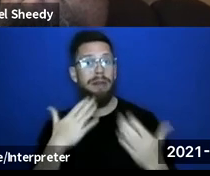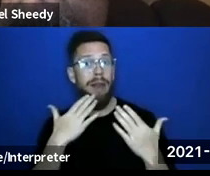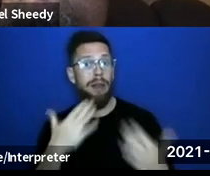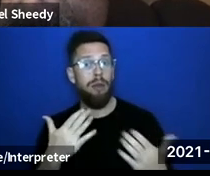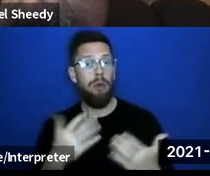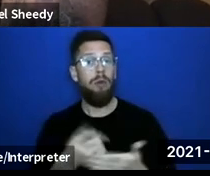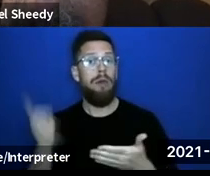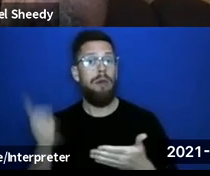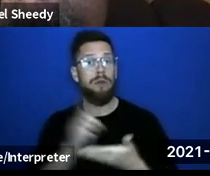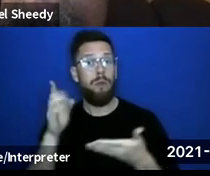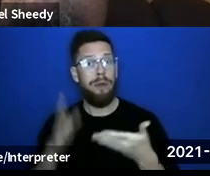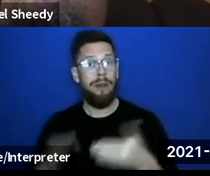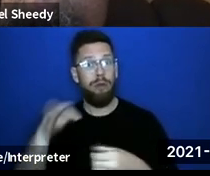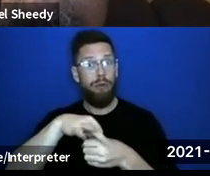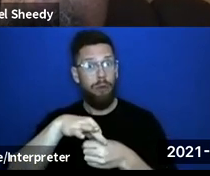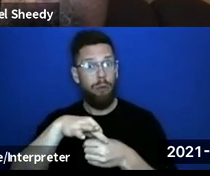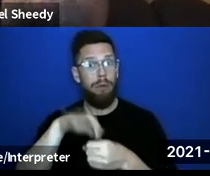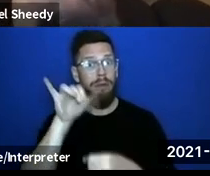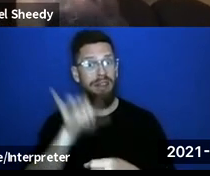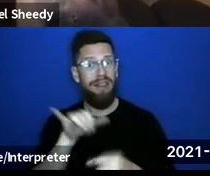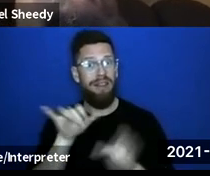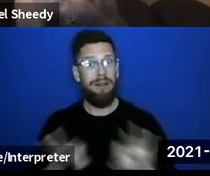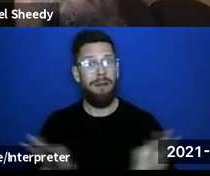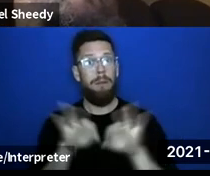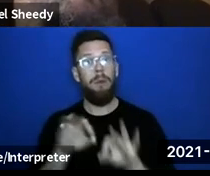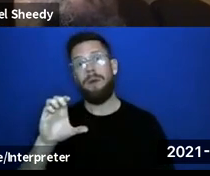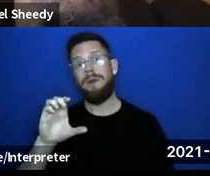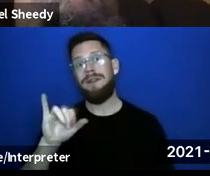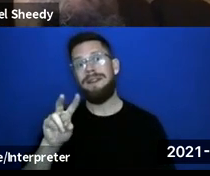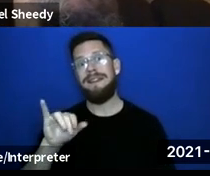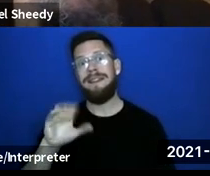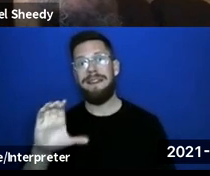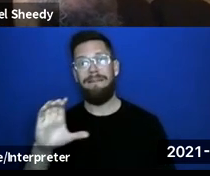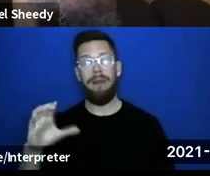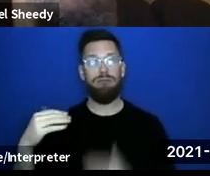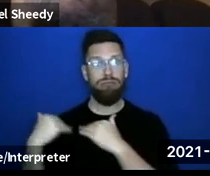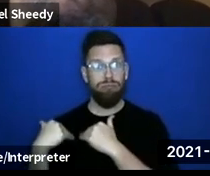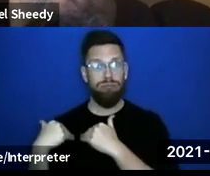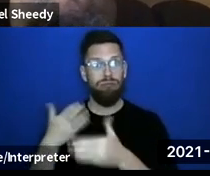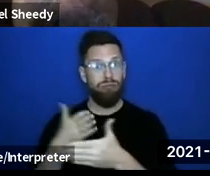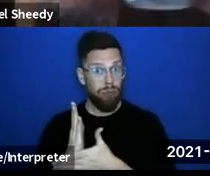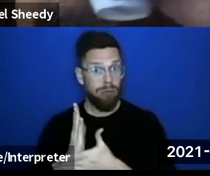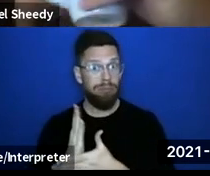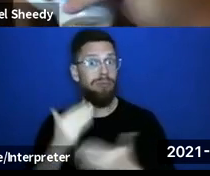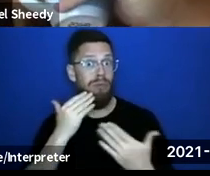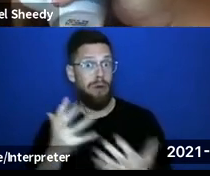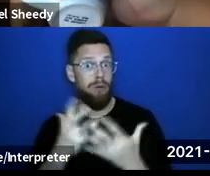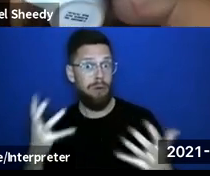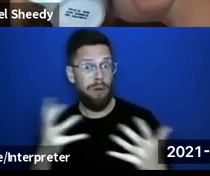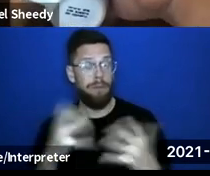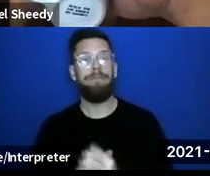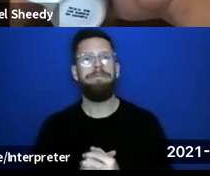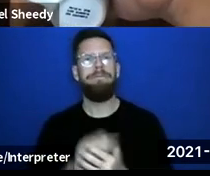vote. It's an important civic duty, obviously, and a civic right. Thank you very much for that. The school committee itself